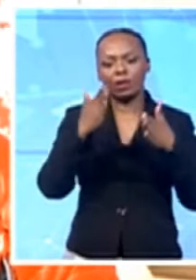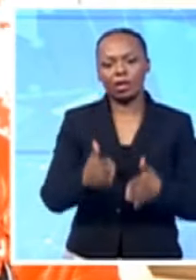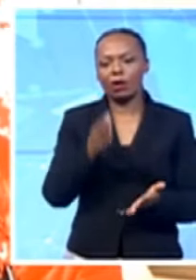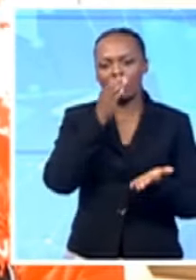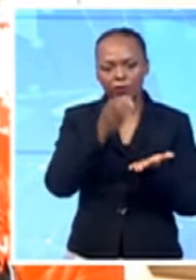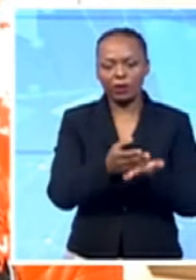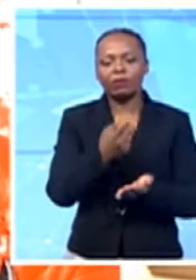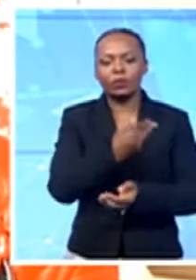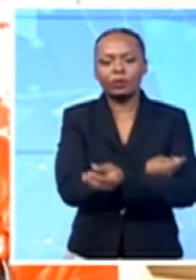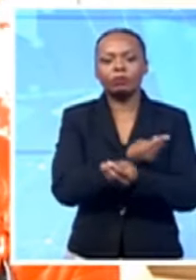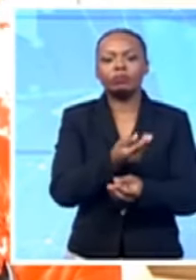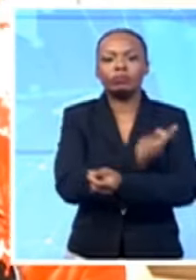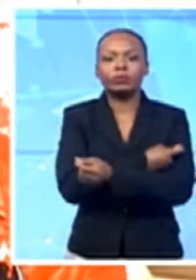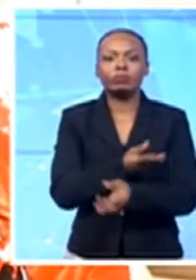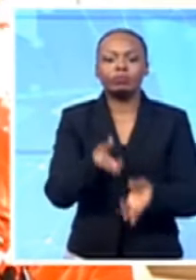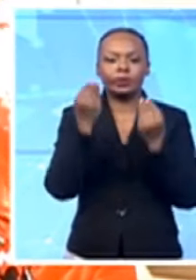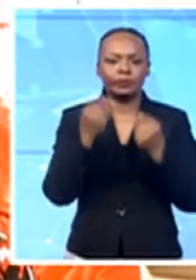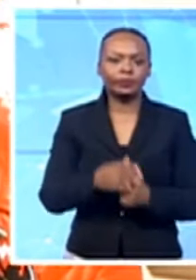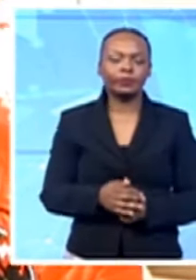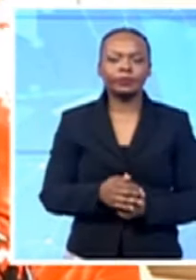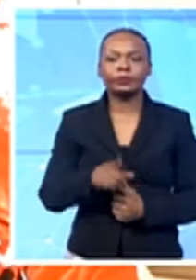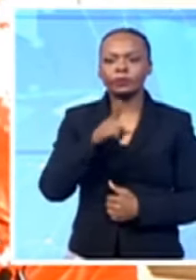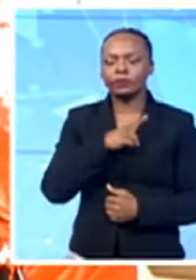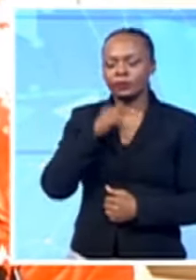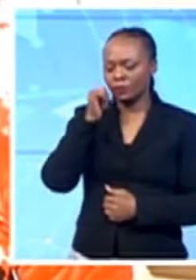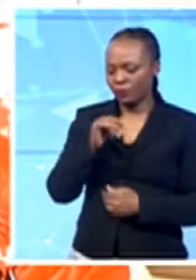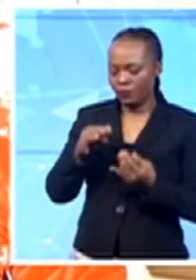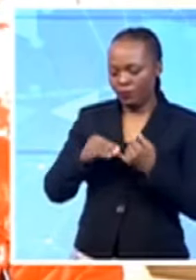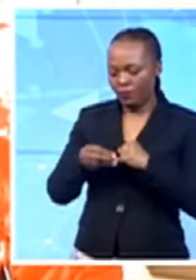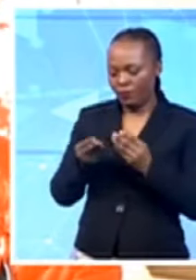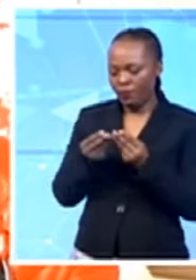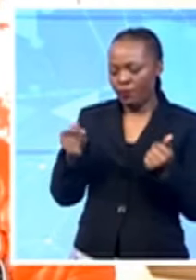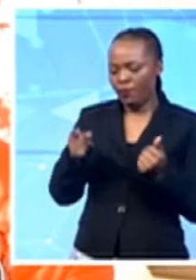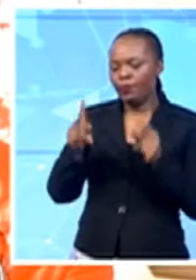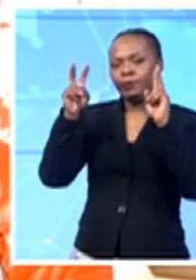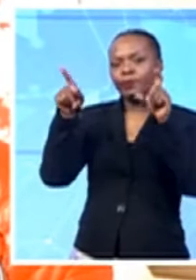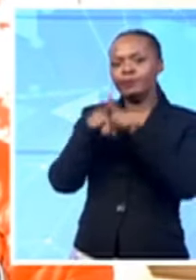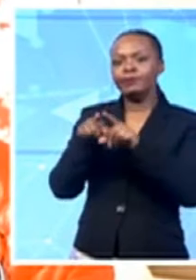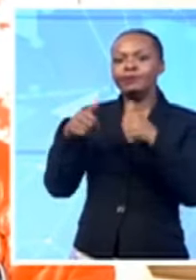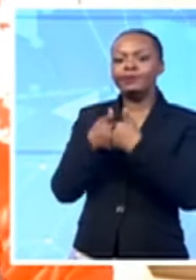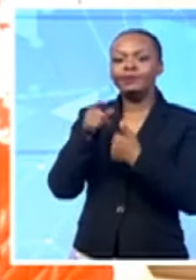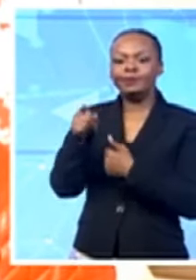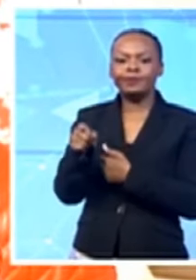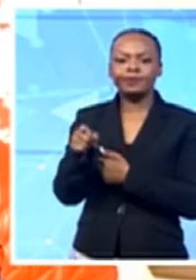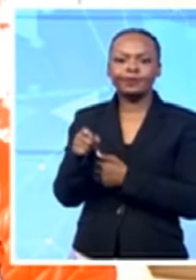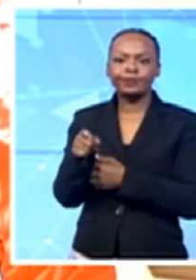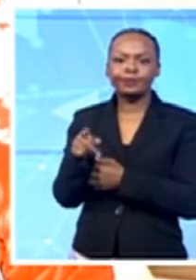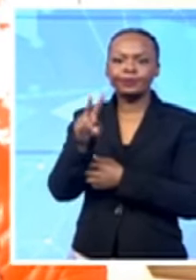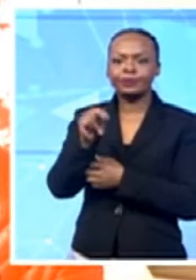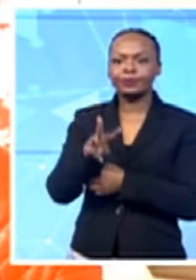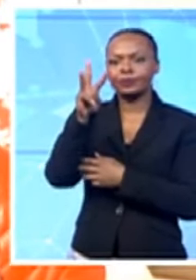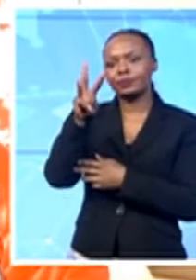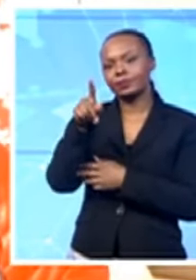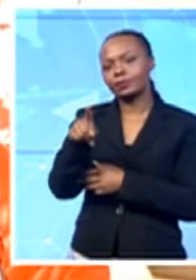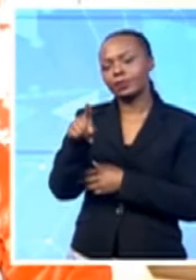to address the very same challenge of the population of the Northwest province in an expeditious manner that